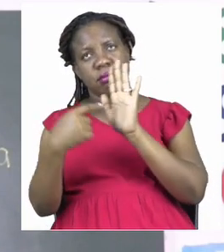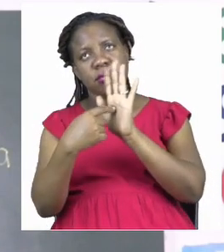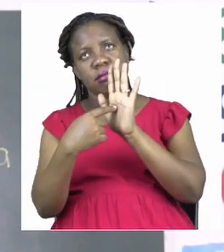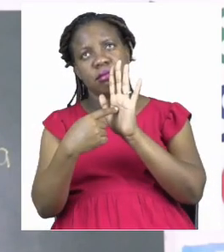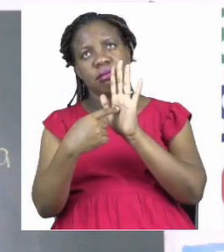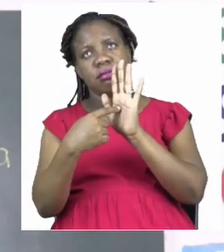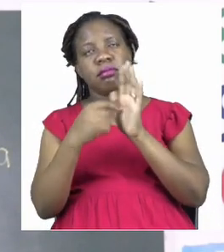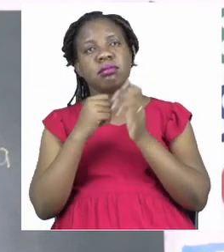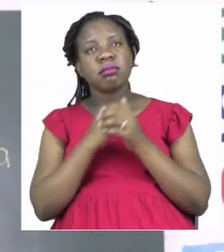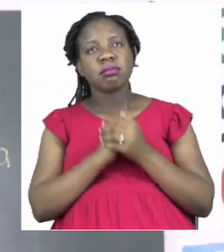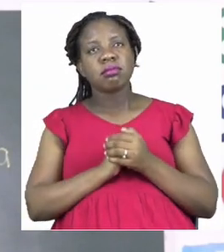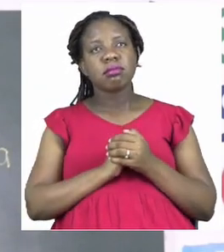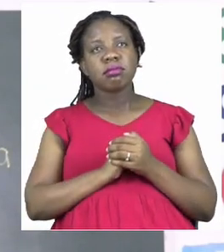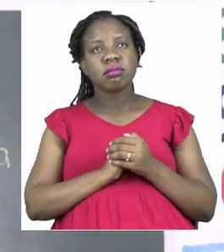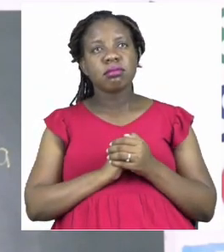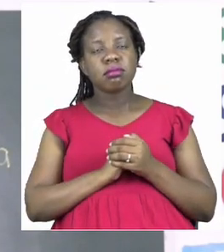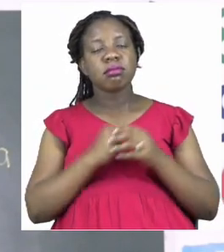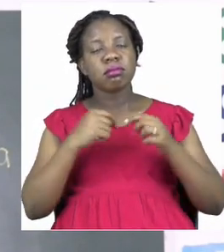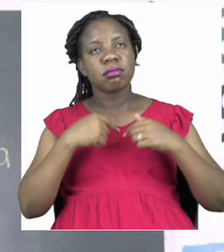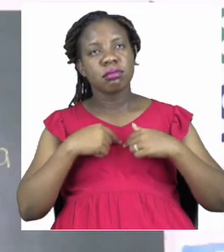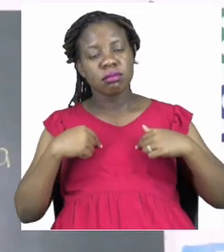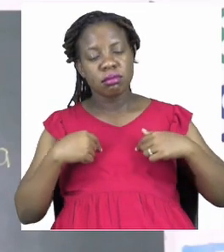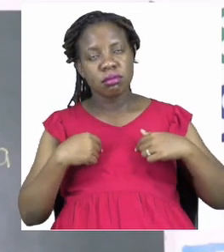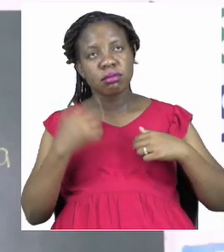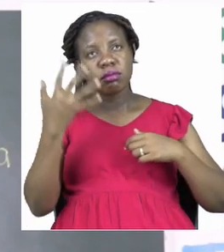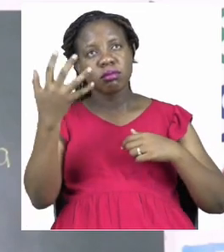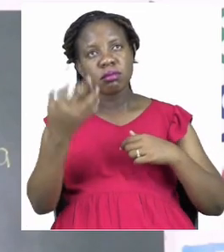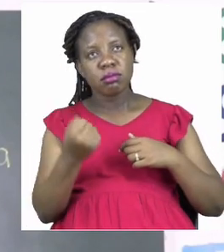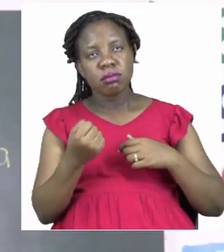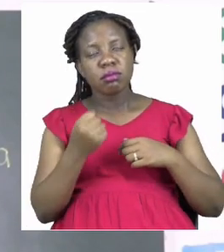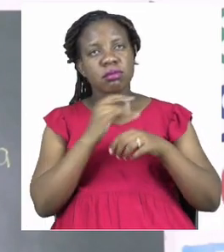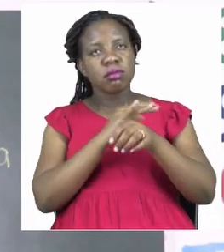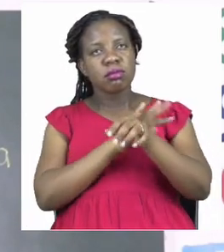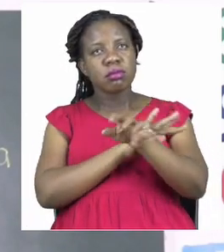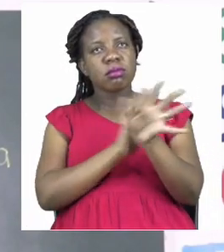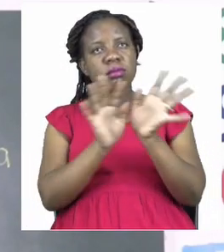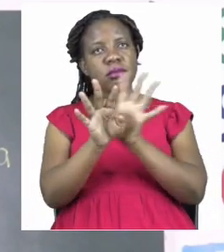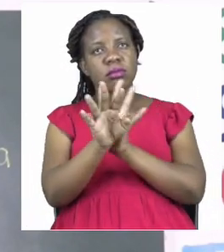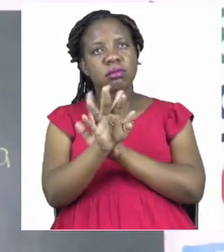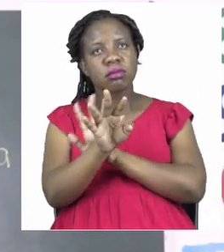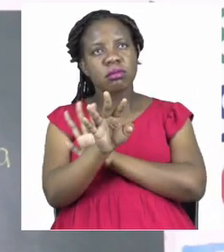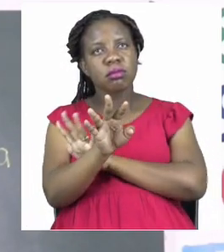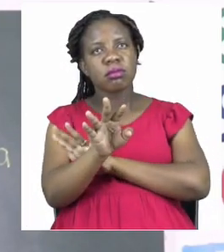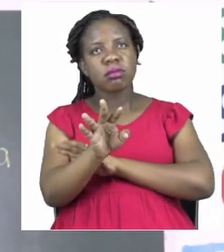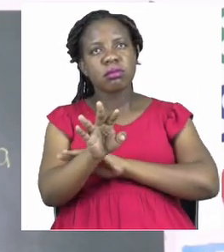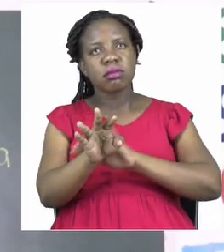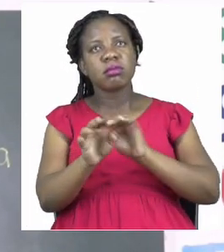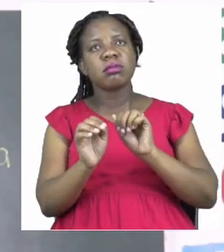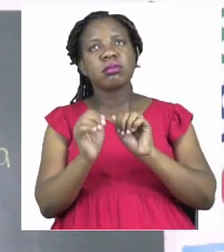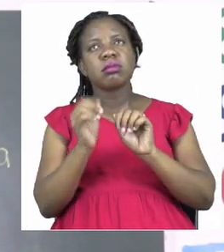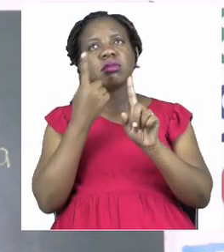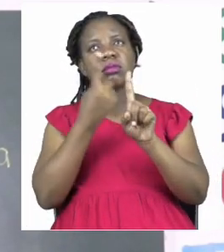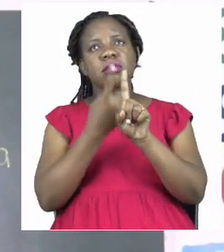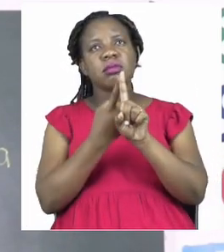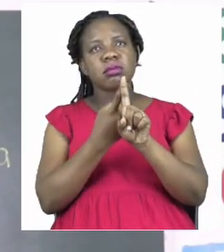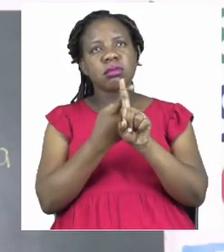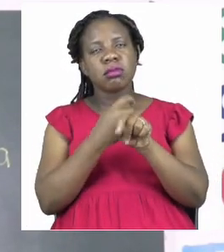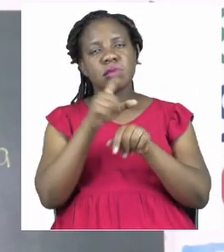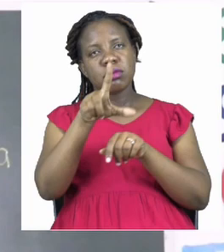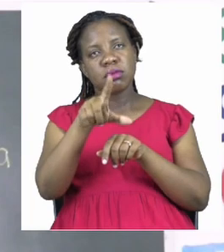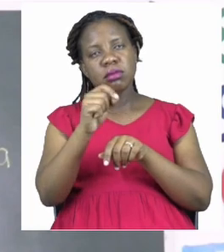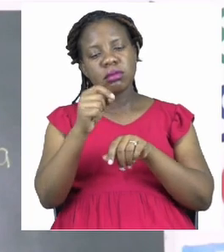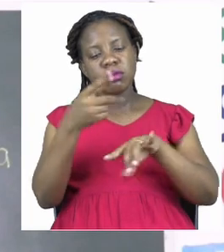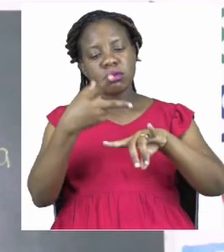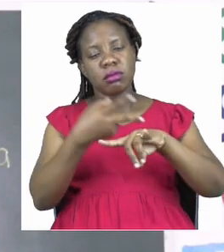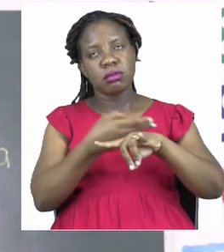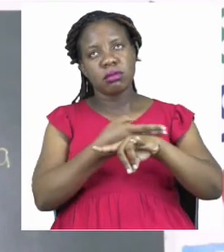is complete. We get wool from the sheep. Well done, everyone.